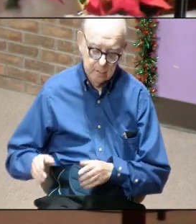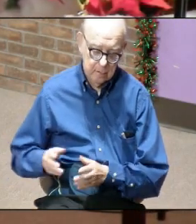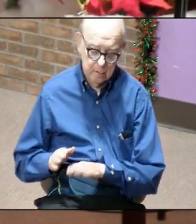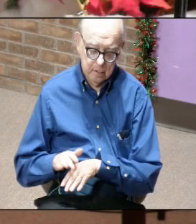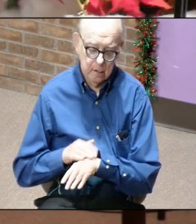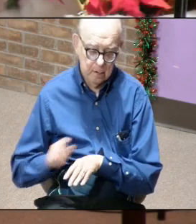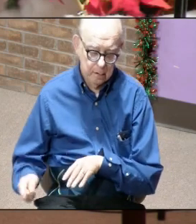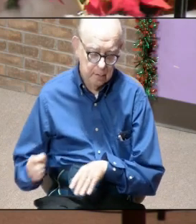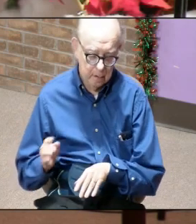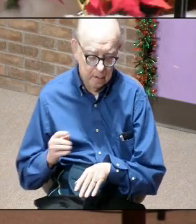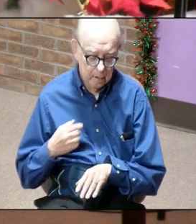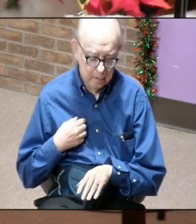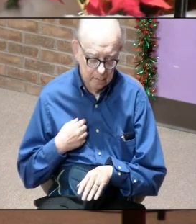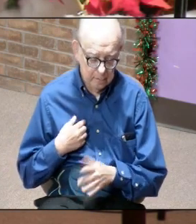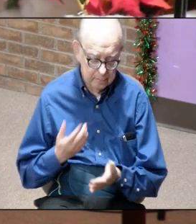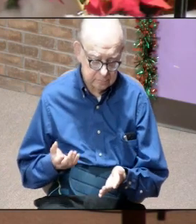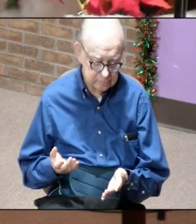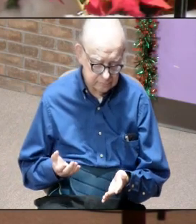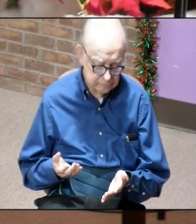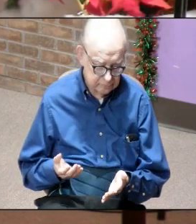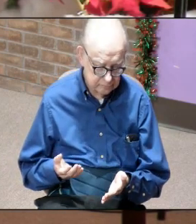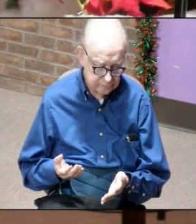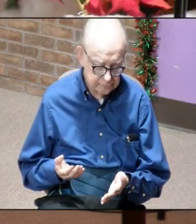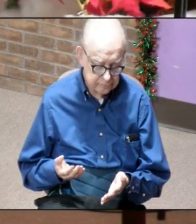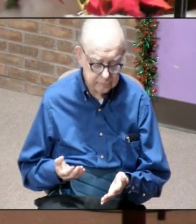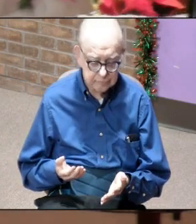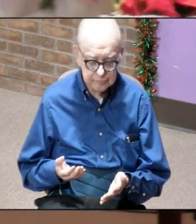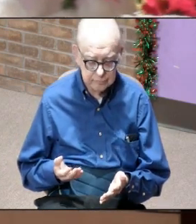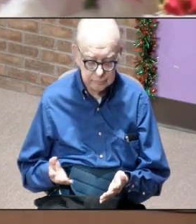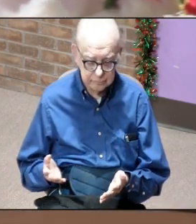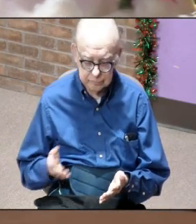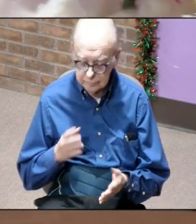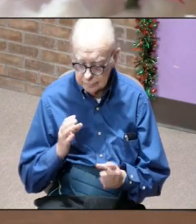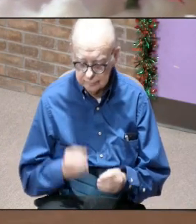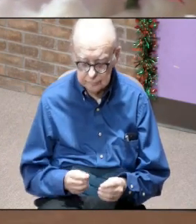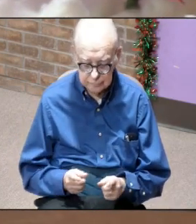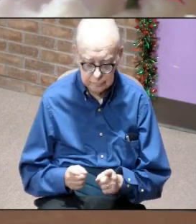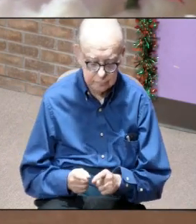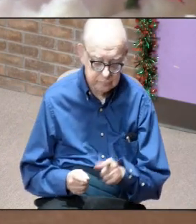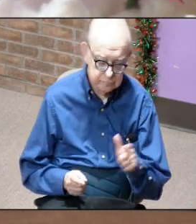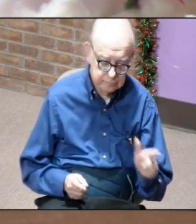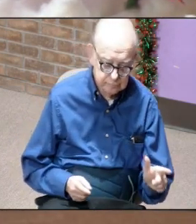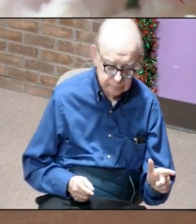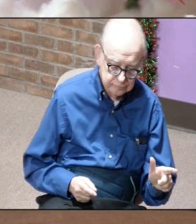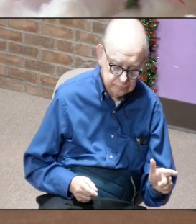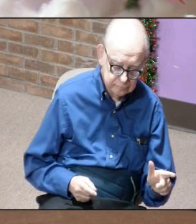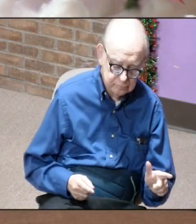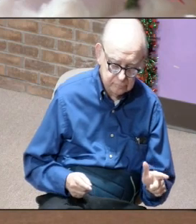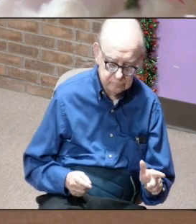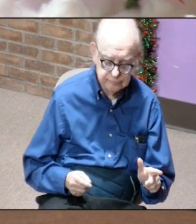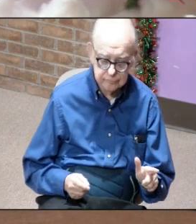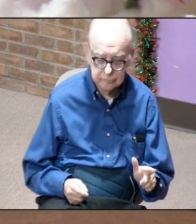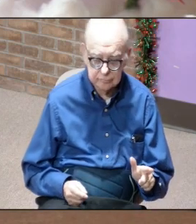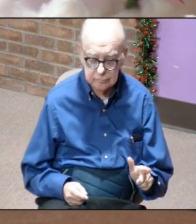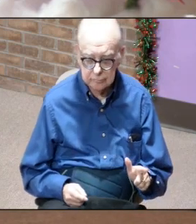slower than what I deem necessary. So I decide to get over in the left lane and